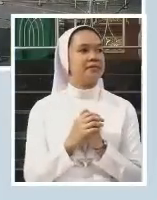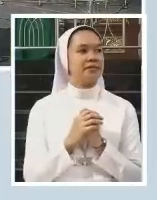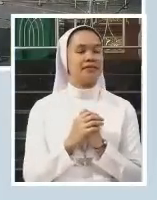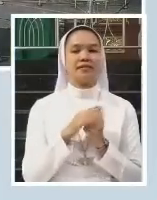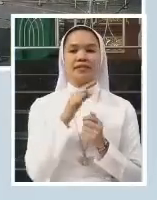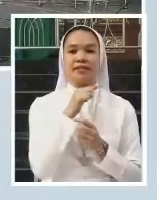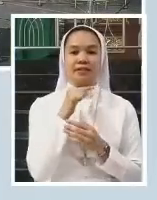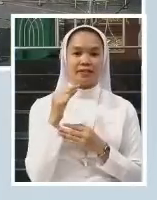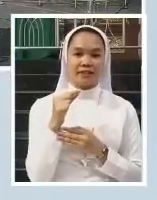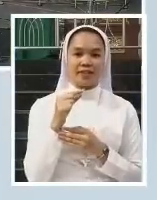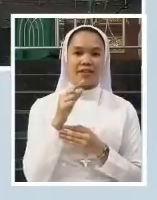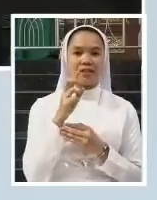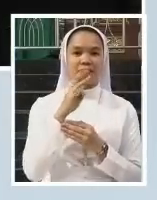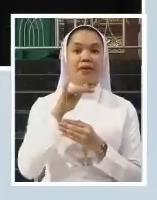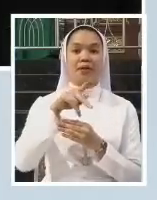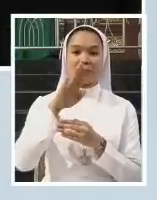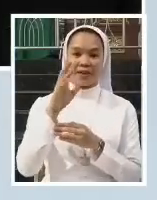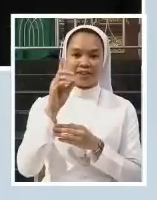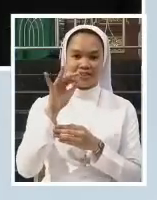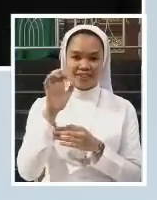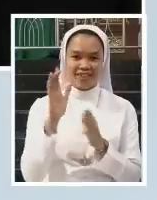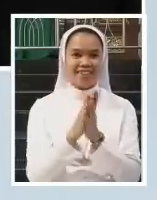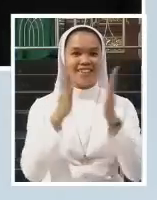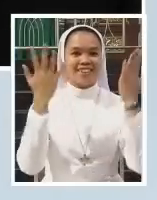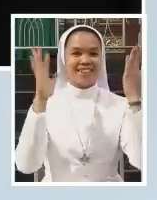Reverend Monsignor Noe P. Bagiola.